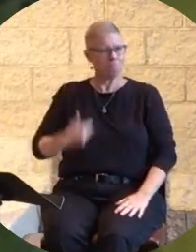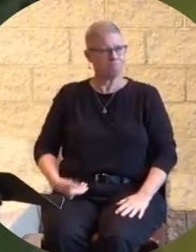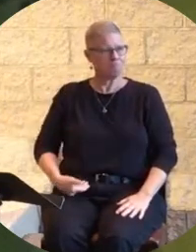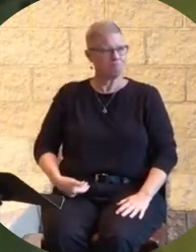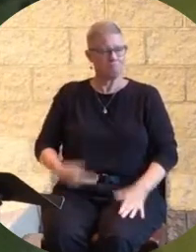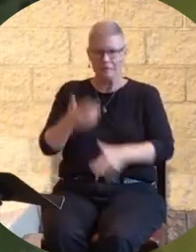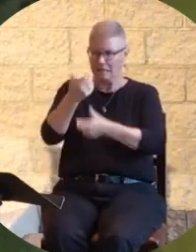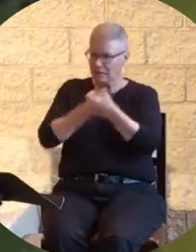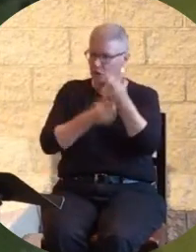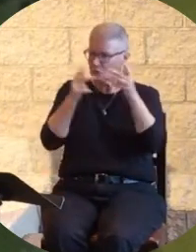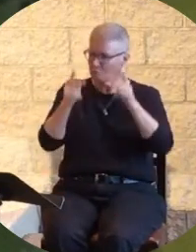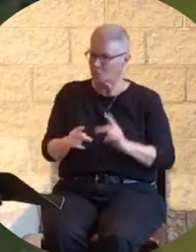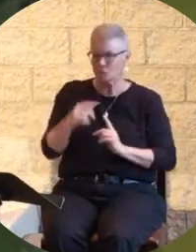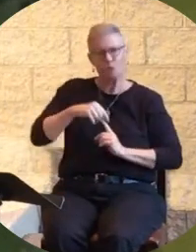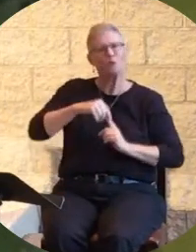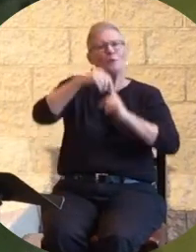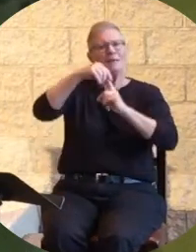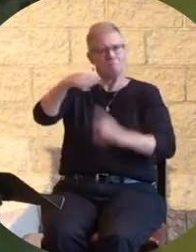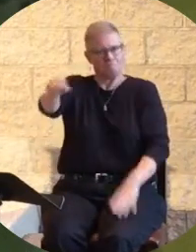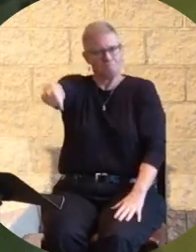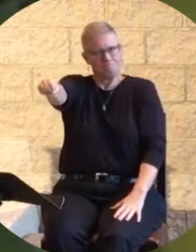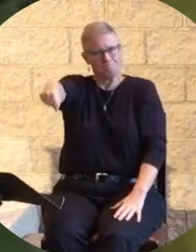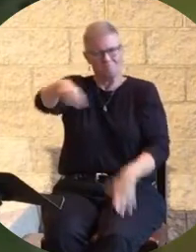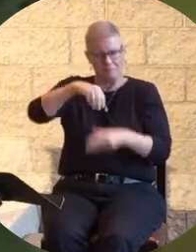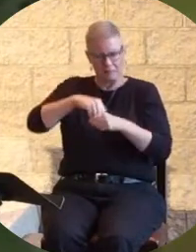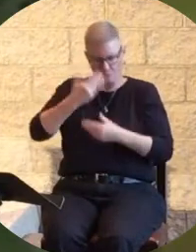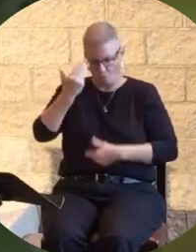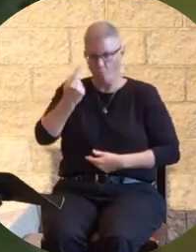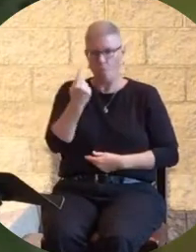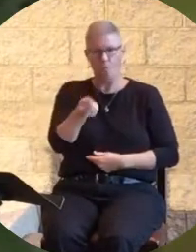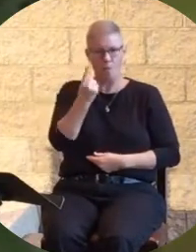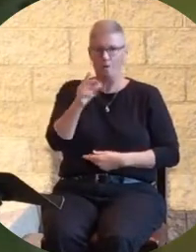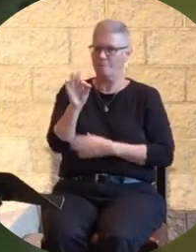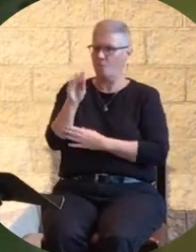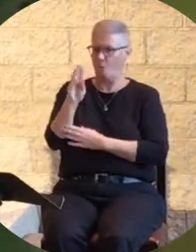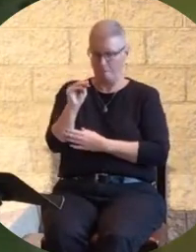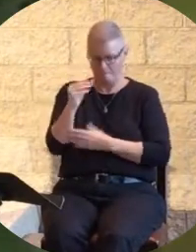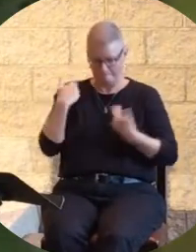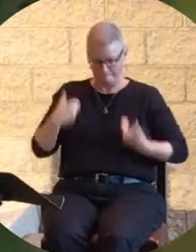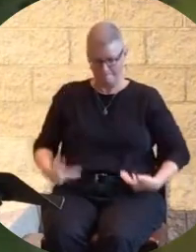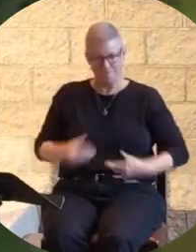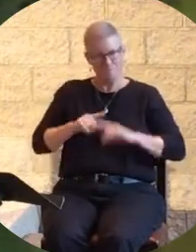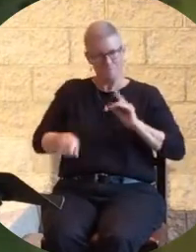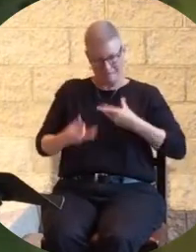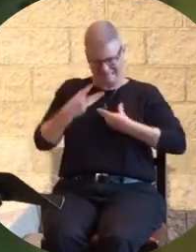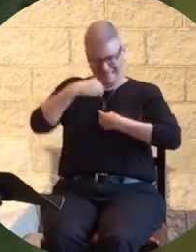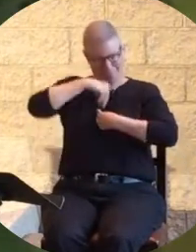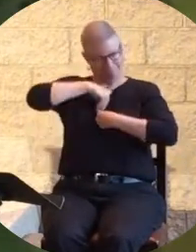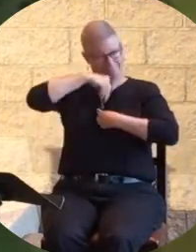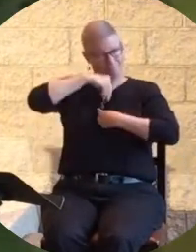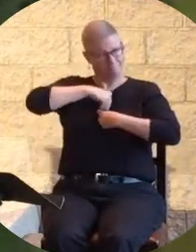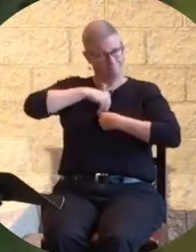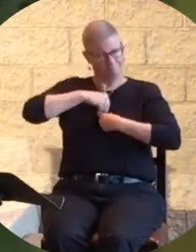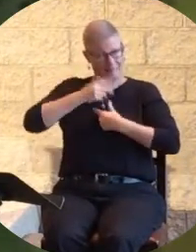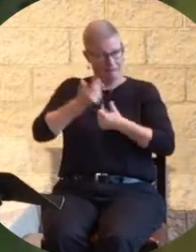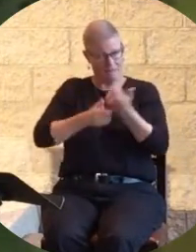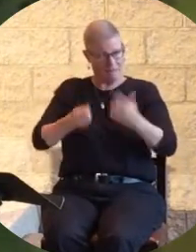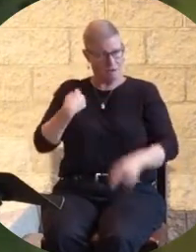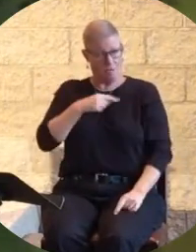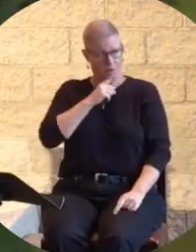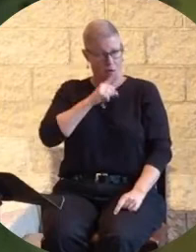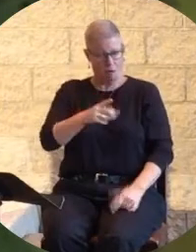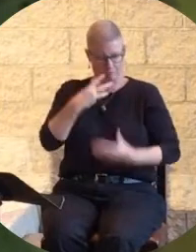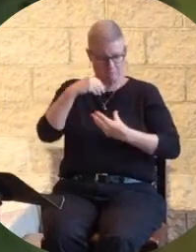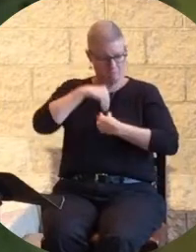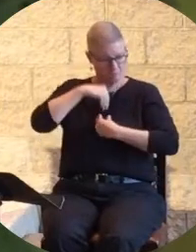Each of us uniquely manifests in a form, but at our core and within all that we are